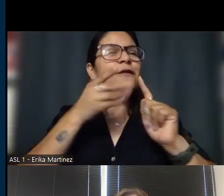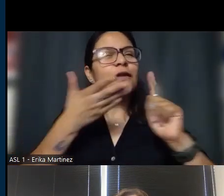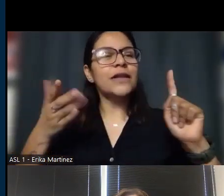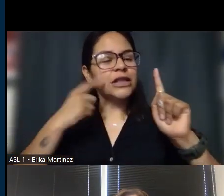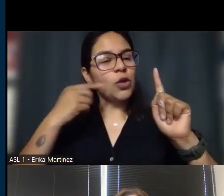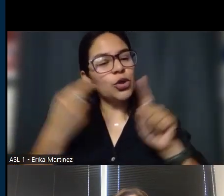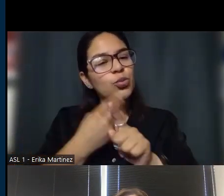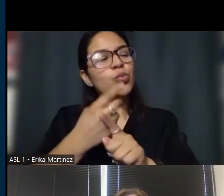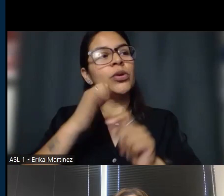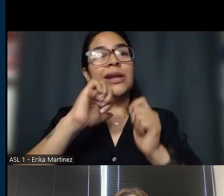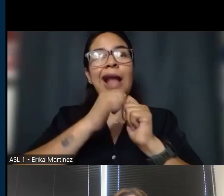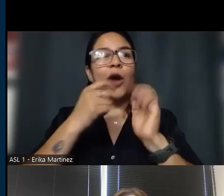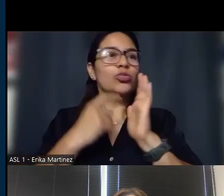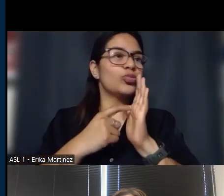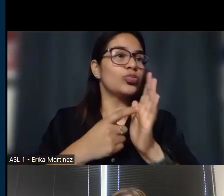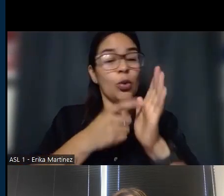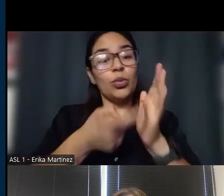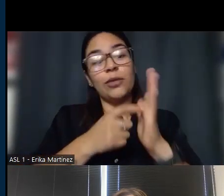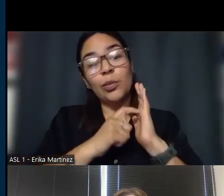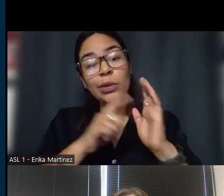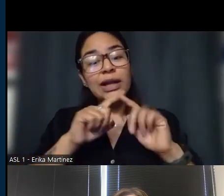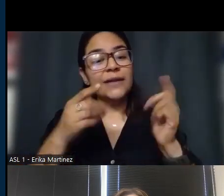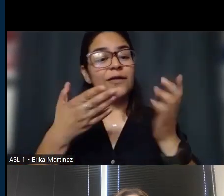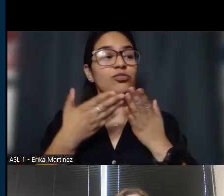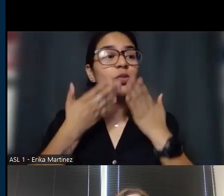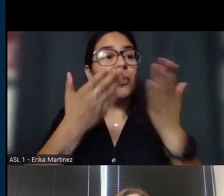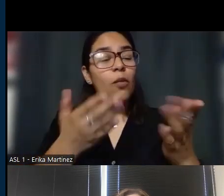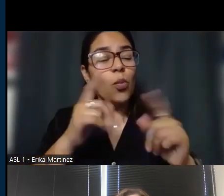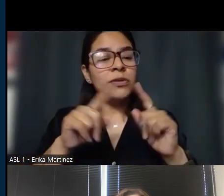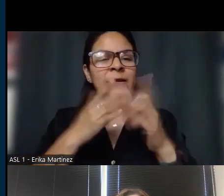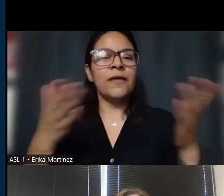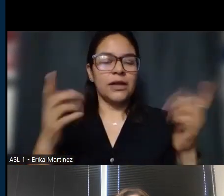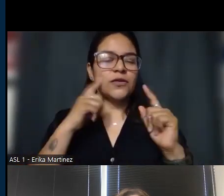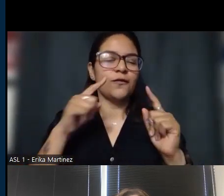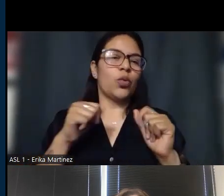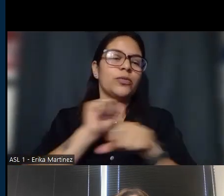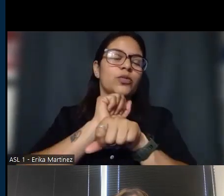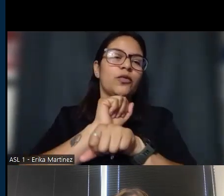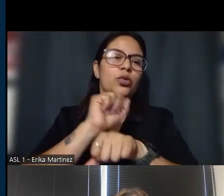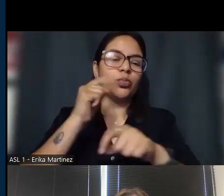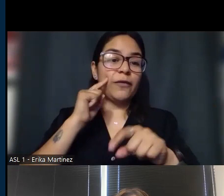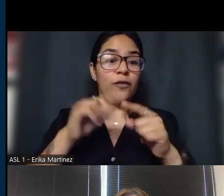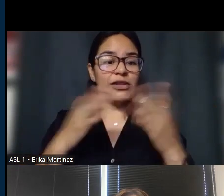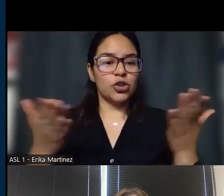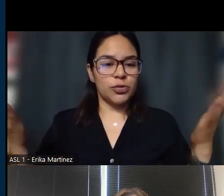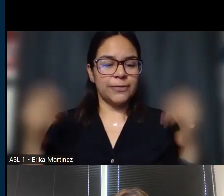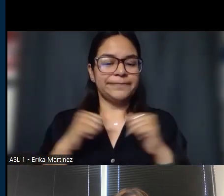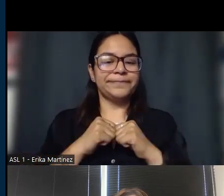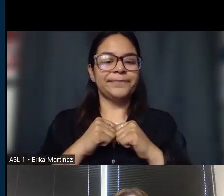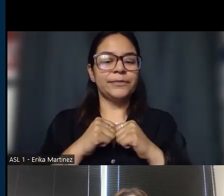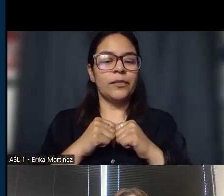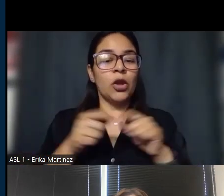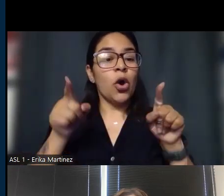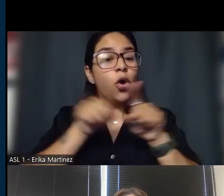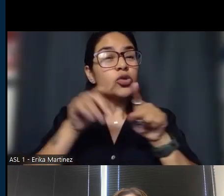recommendations on how to streamline and centralize data collection for probate conservatorships, as well as identify gaps in the conservatorship system and make